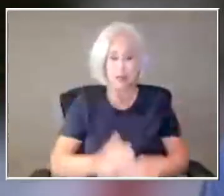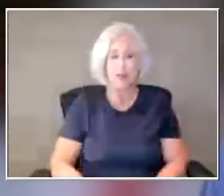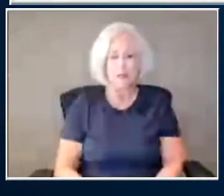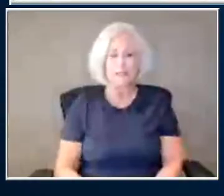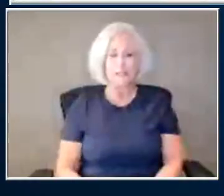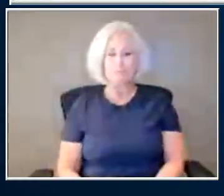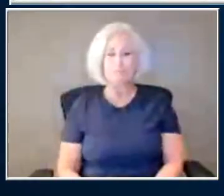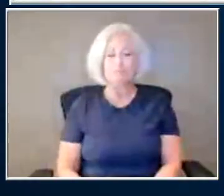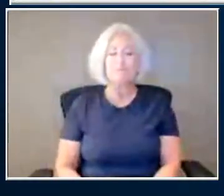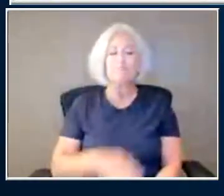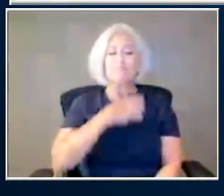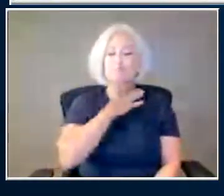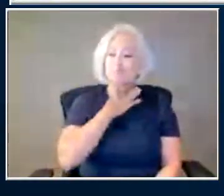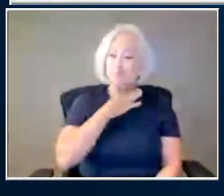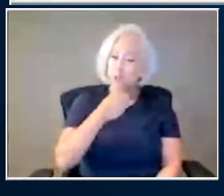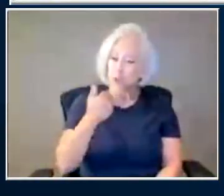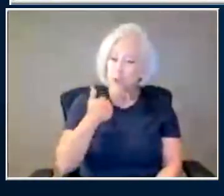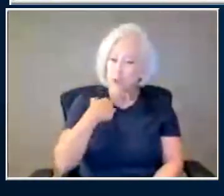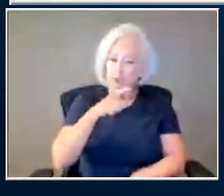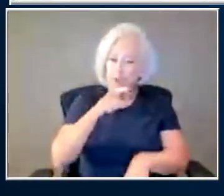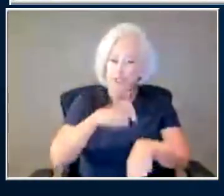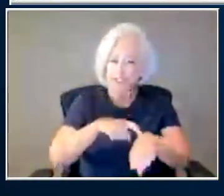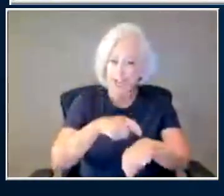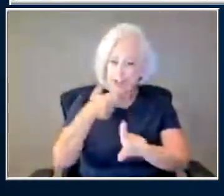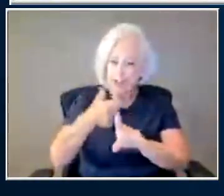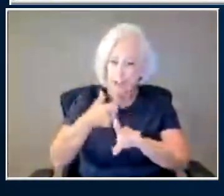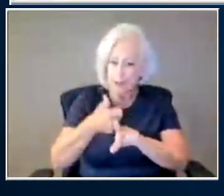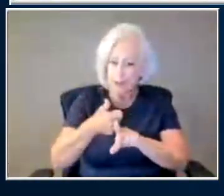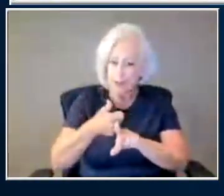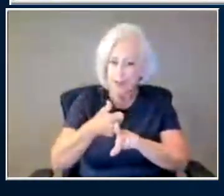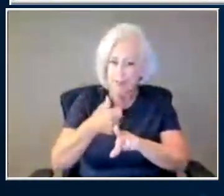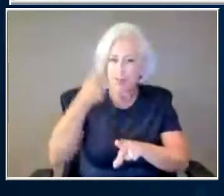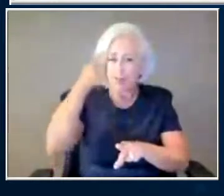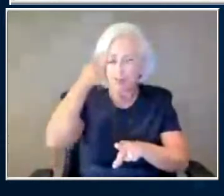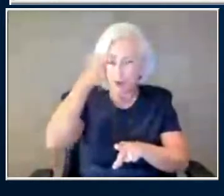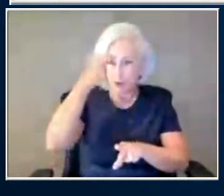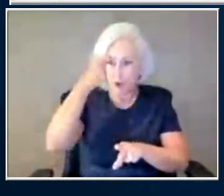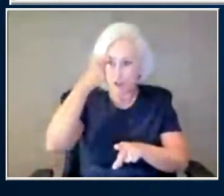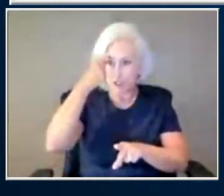there a period of time that you yourself, you were radioactive?